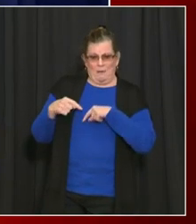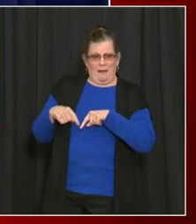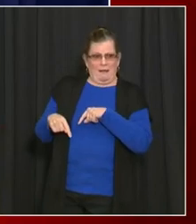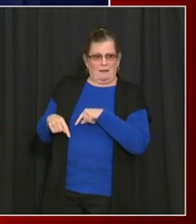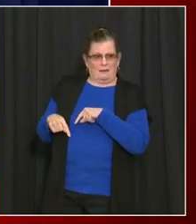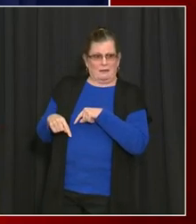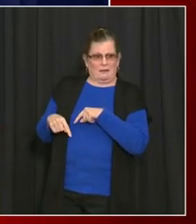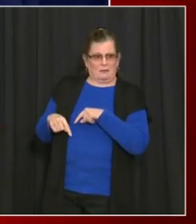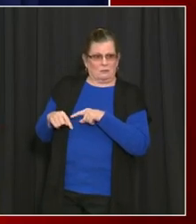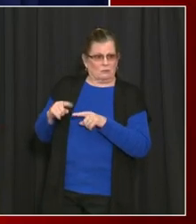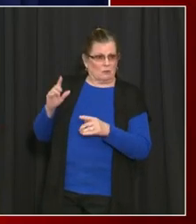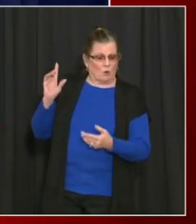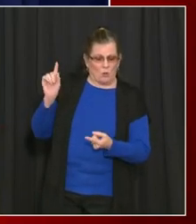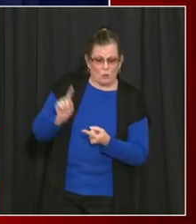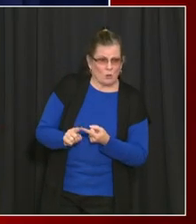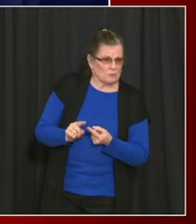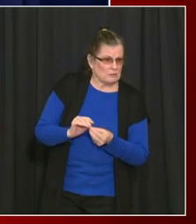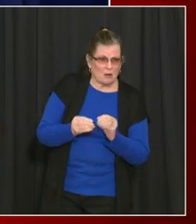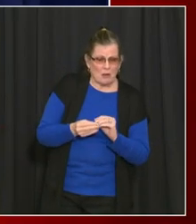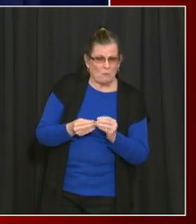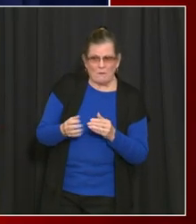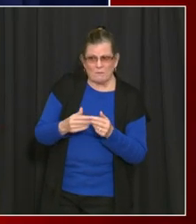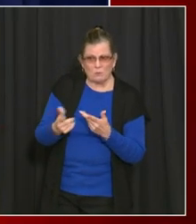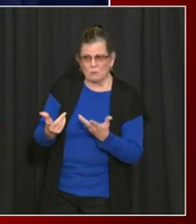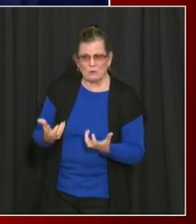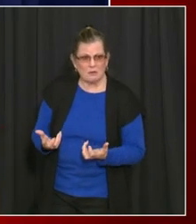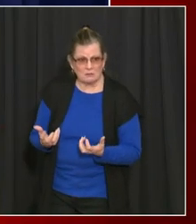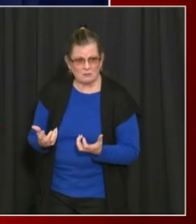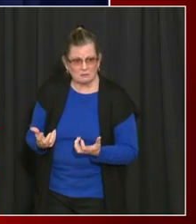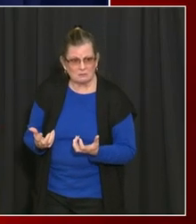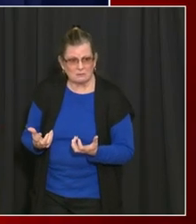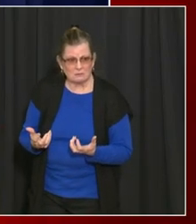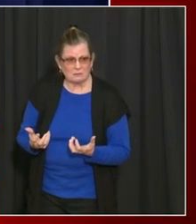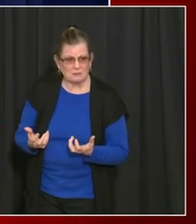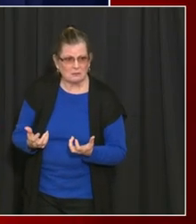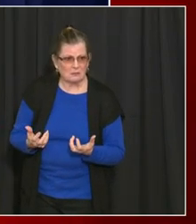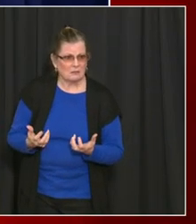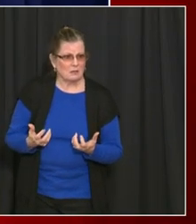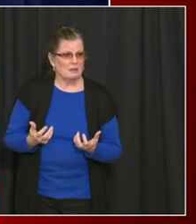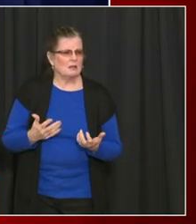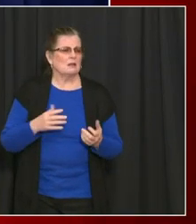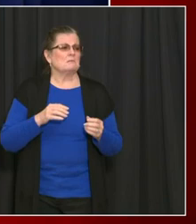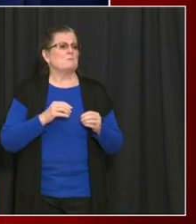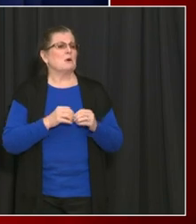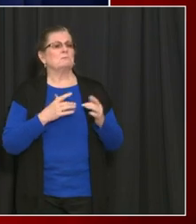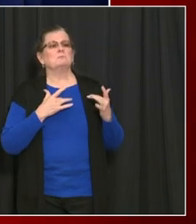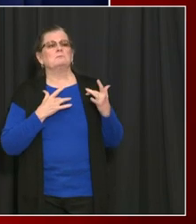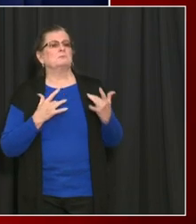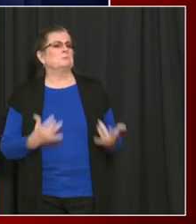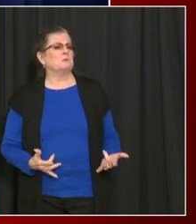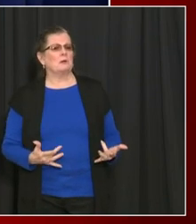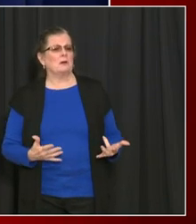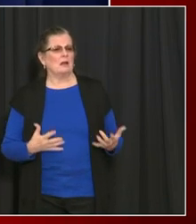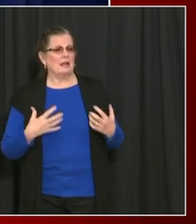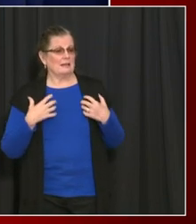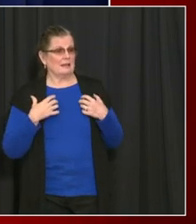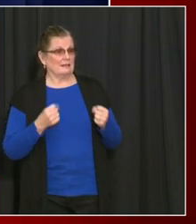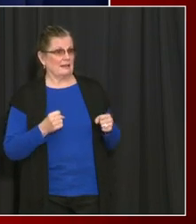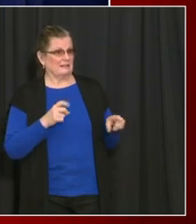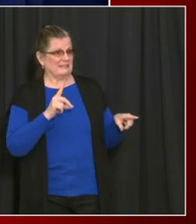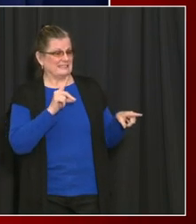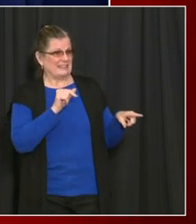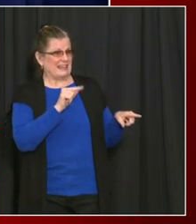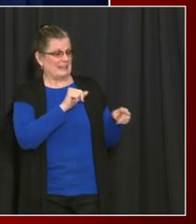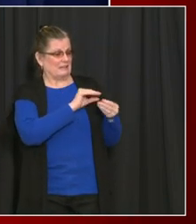up and down. So I think a more likely scenario, if the health data